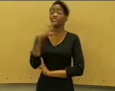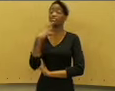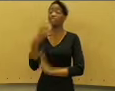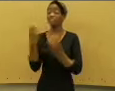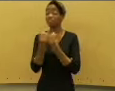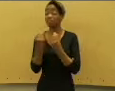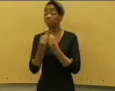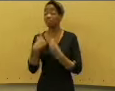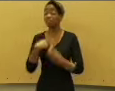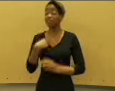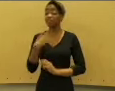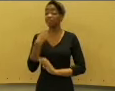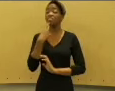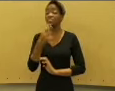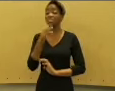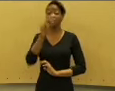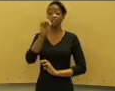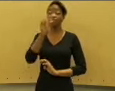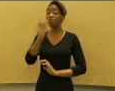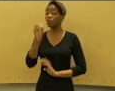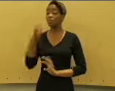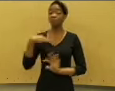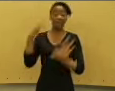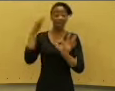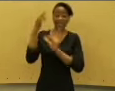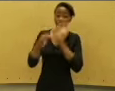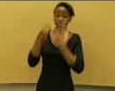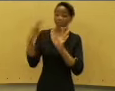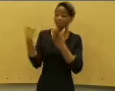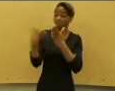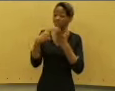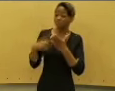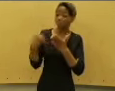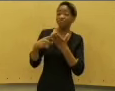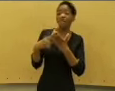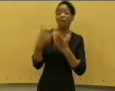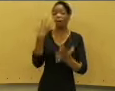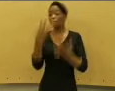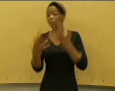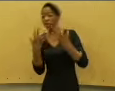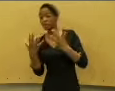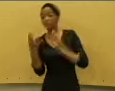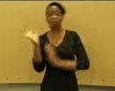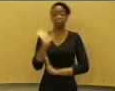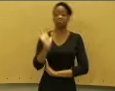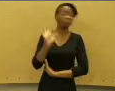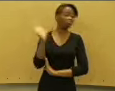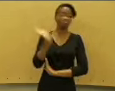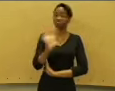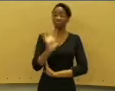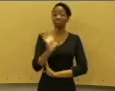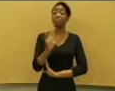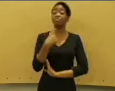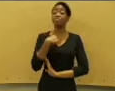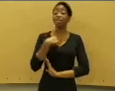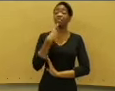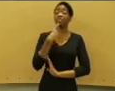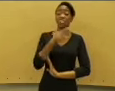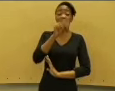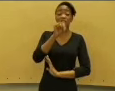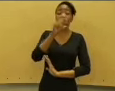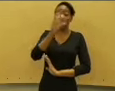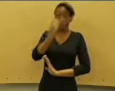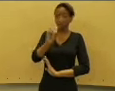it. I don't elaborate it. I don't discuss it. I don't say no twice. And if I say no to you and you proceed with wanting to